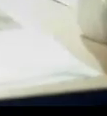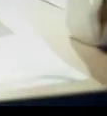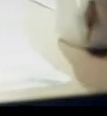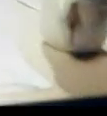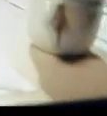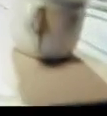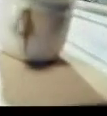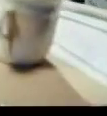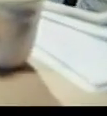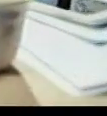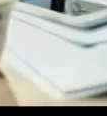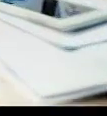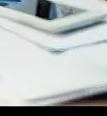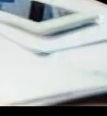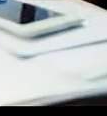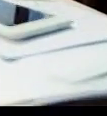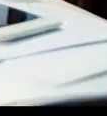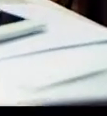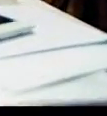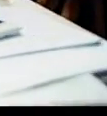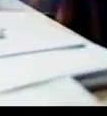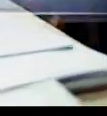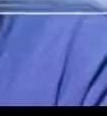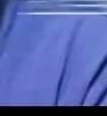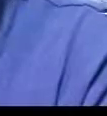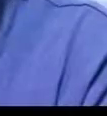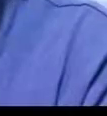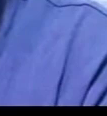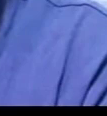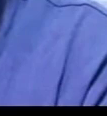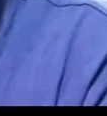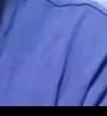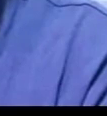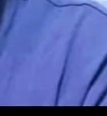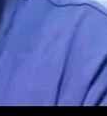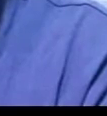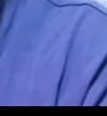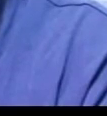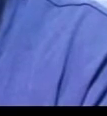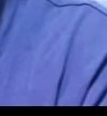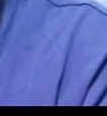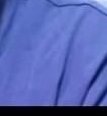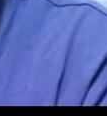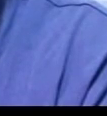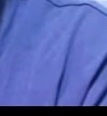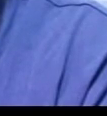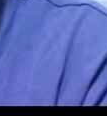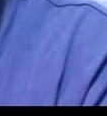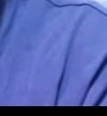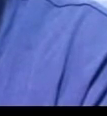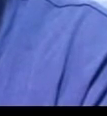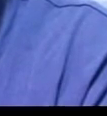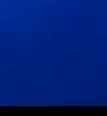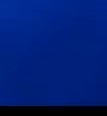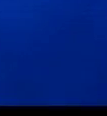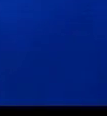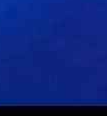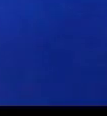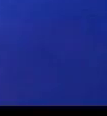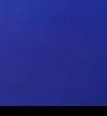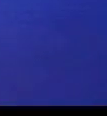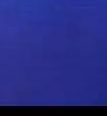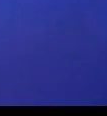boom. Longing for a breakthrough, but no room. And now, you're boxed in. Seems there's no way out. And just then,